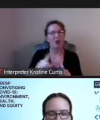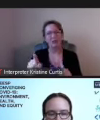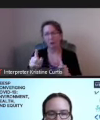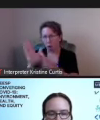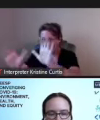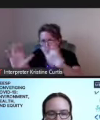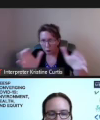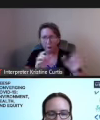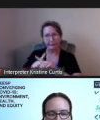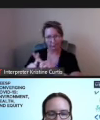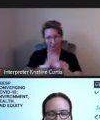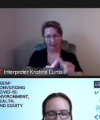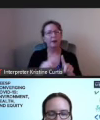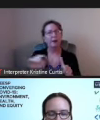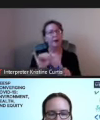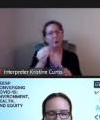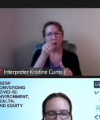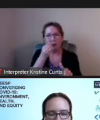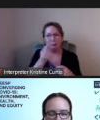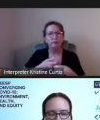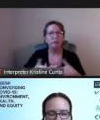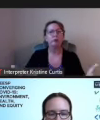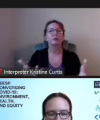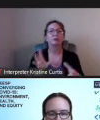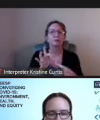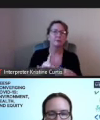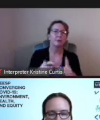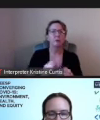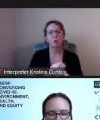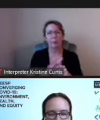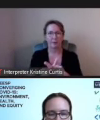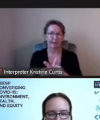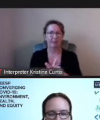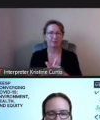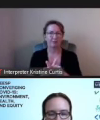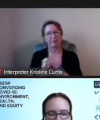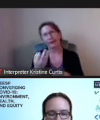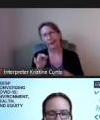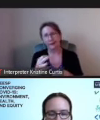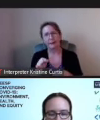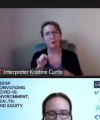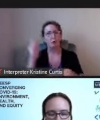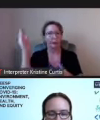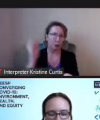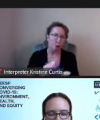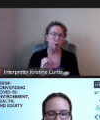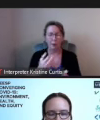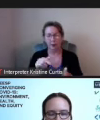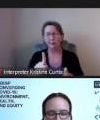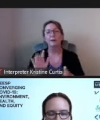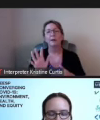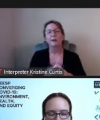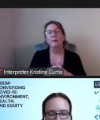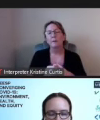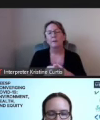adaptation of the food supply chain to the COVID-19 induced shock. Dr. Naughton has also published a perspective piece on COVID-19